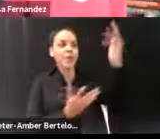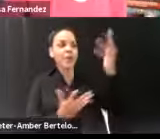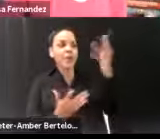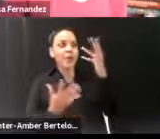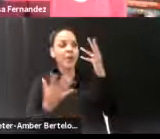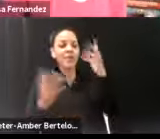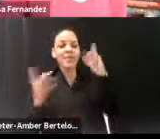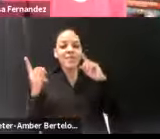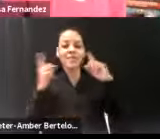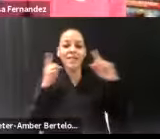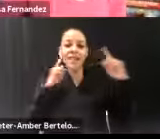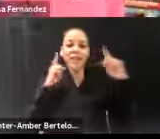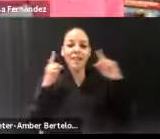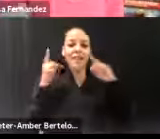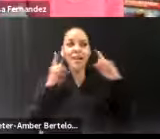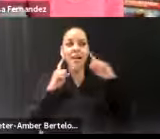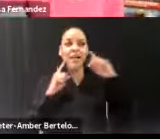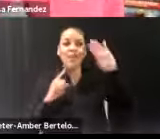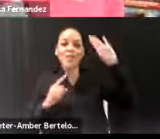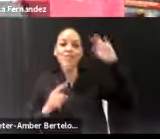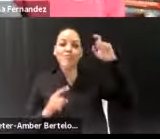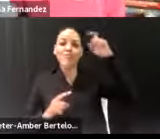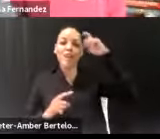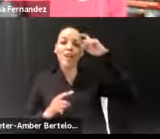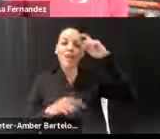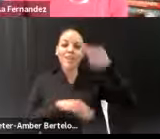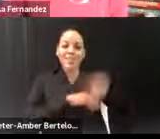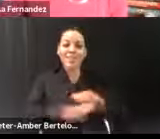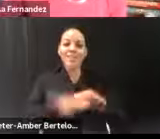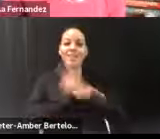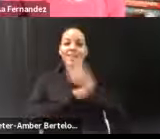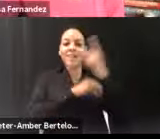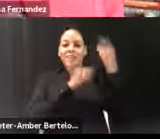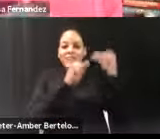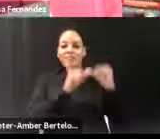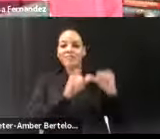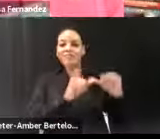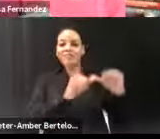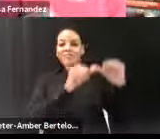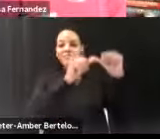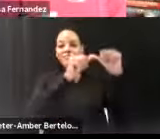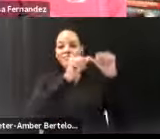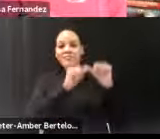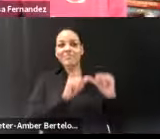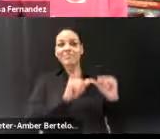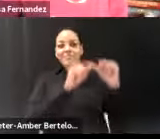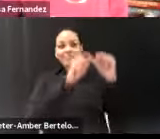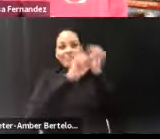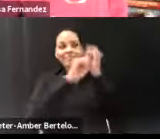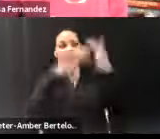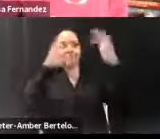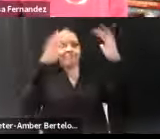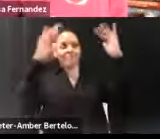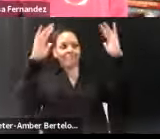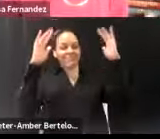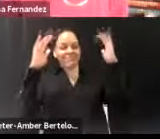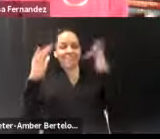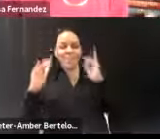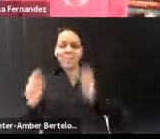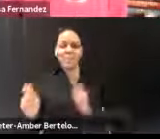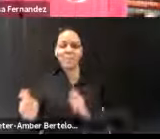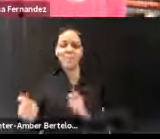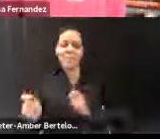sound of a Bronx day rattled long and hard like mysterious maracas in the